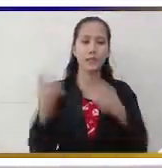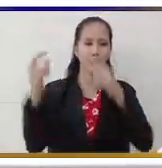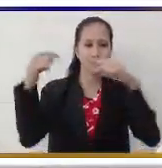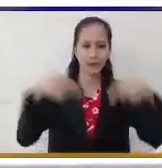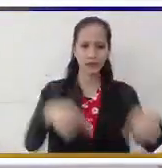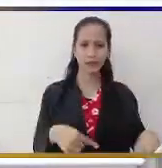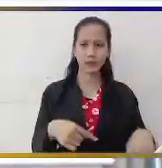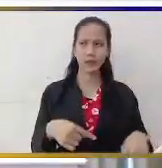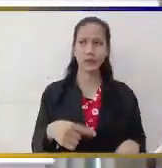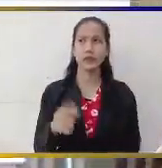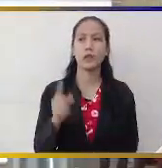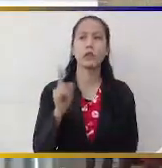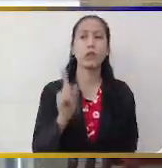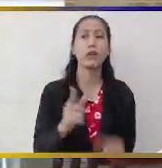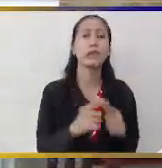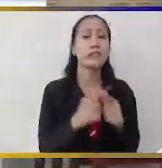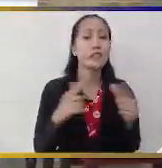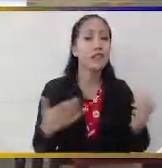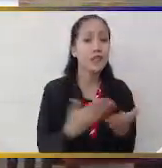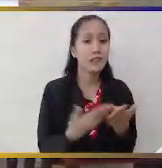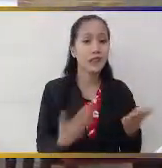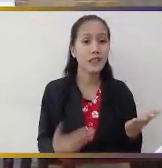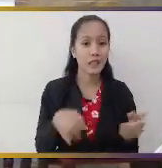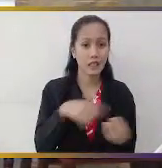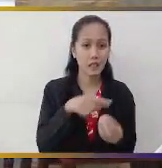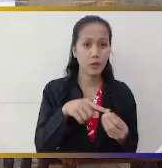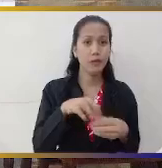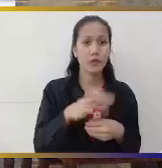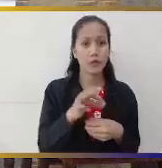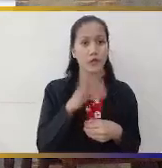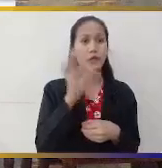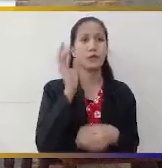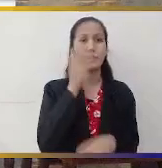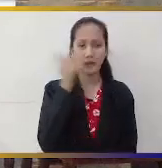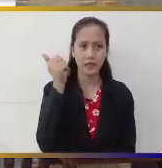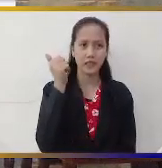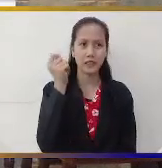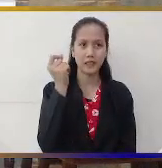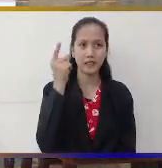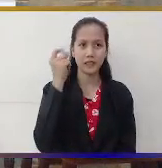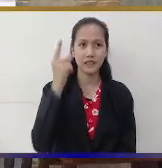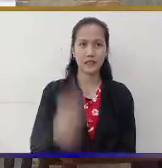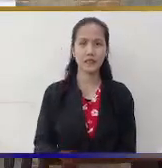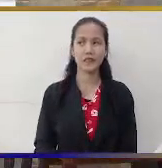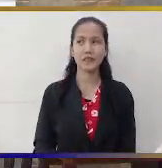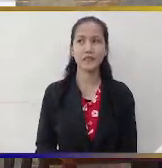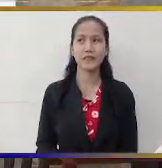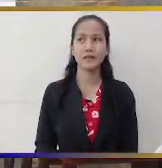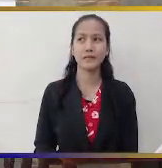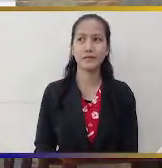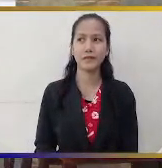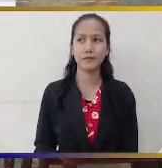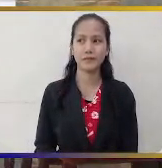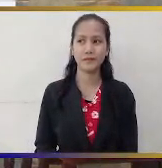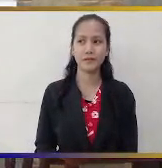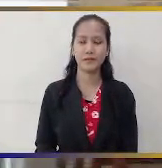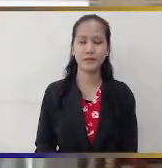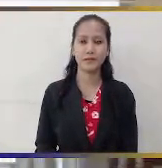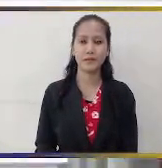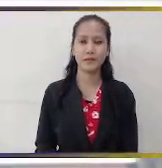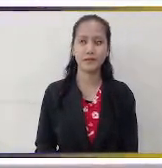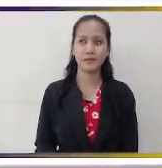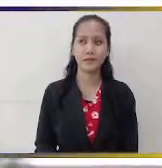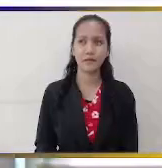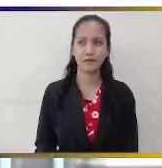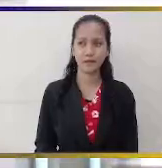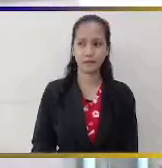That's one of the great things about soul winning. God is able. Amen? All right, amen. You two guys,